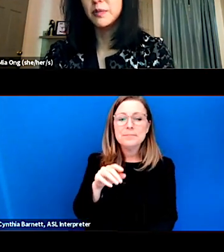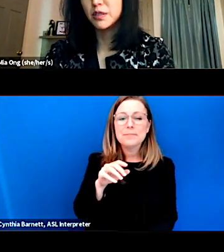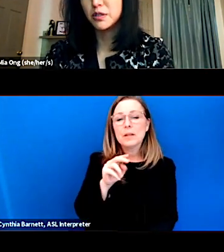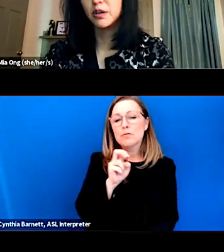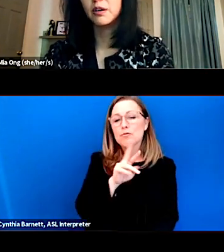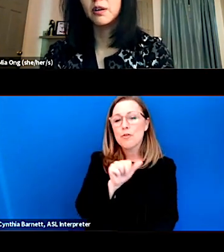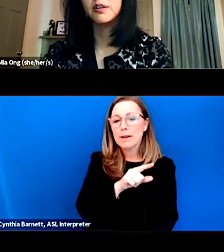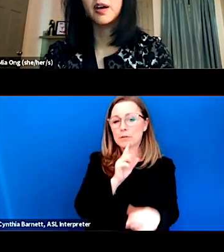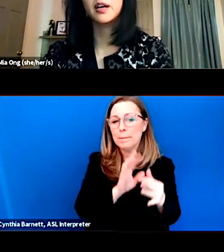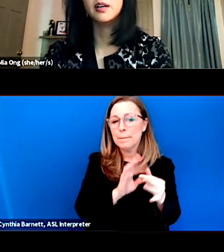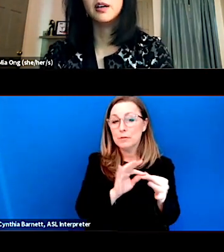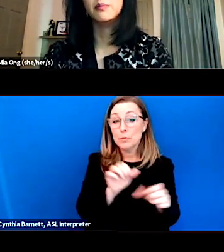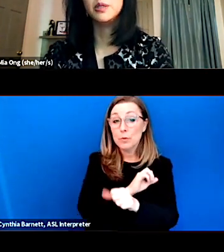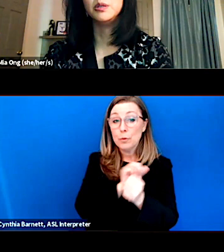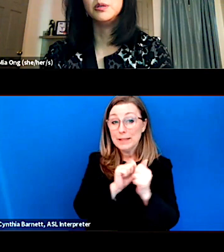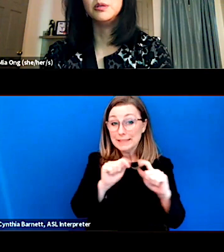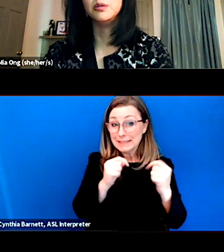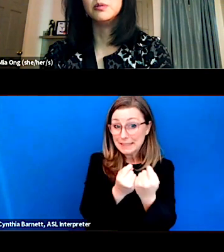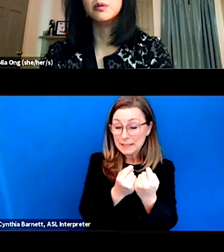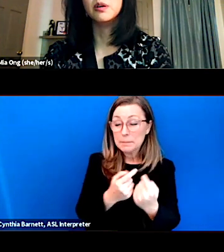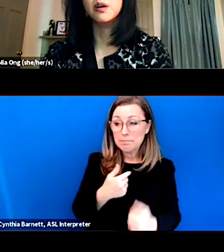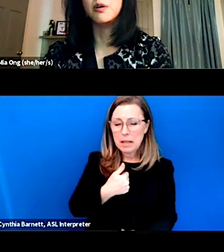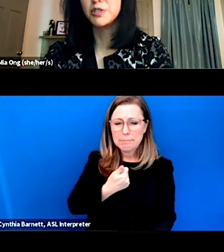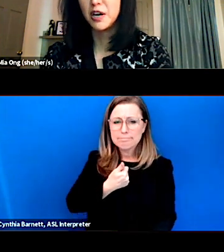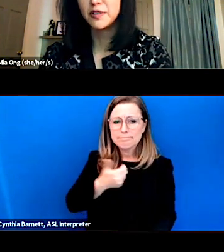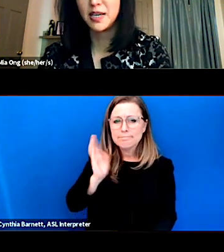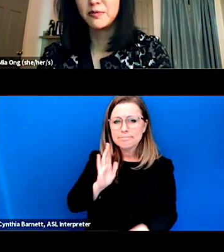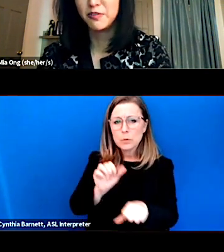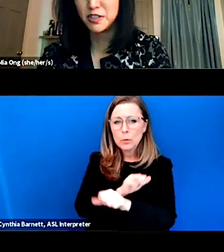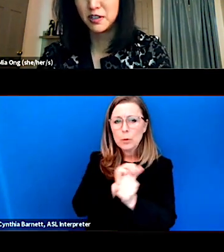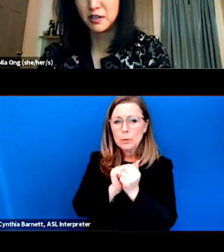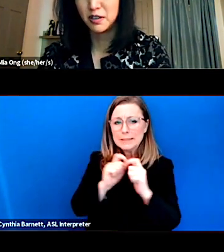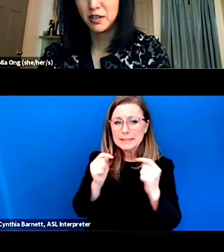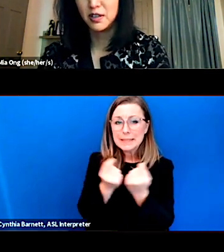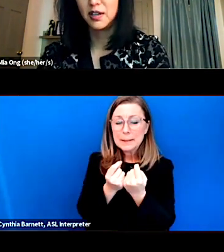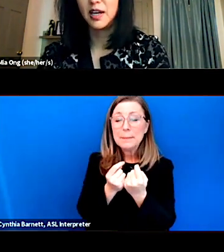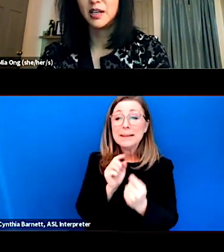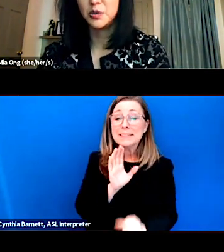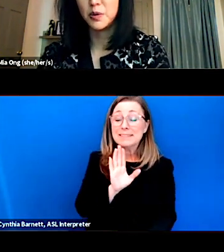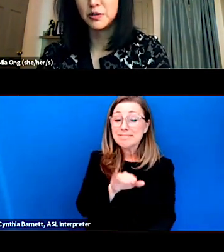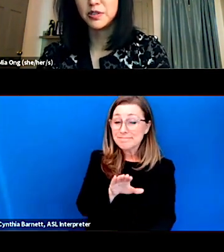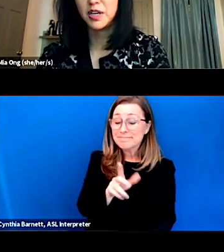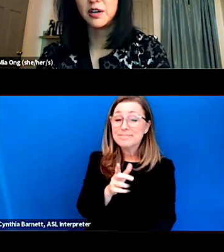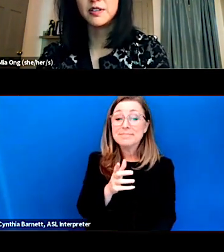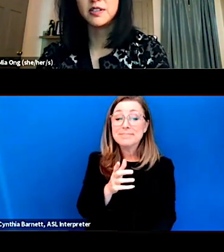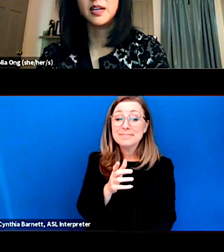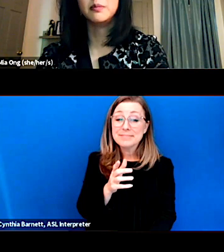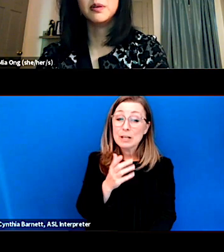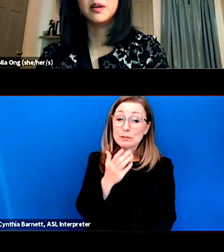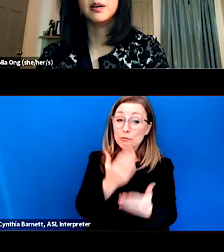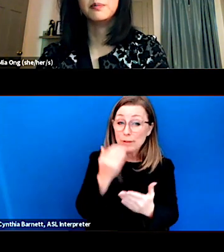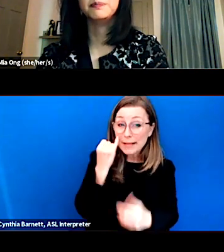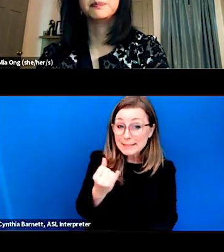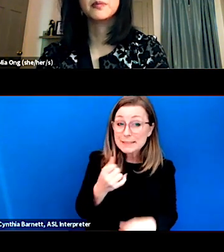have to make sure that you all share the same vision, and you all share the